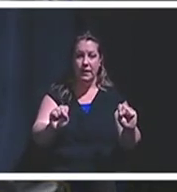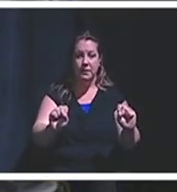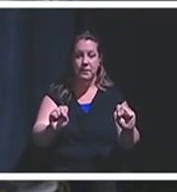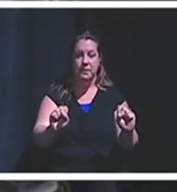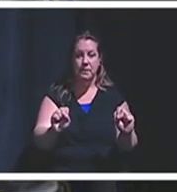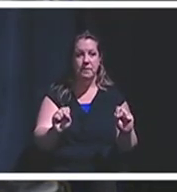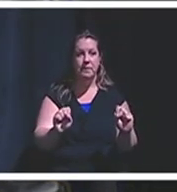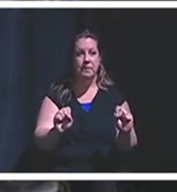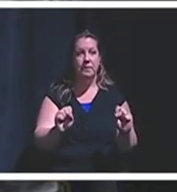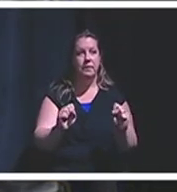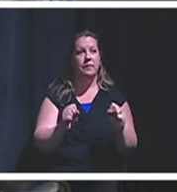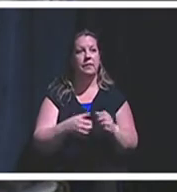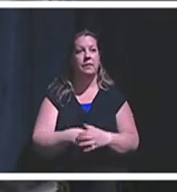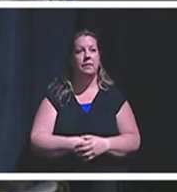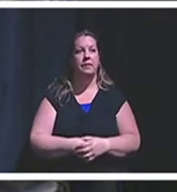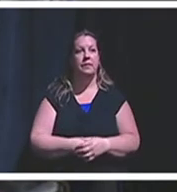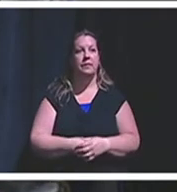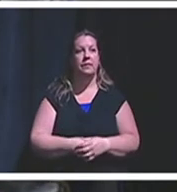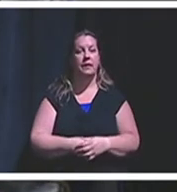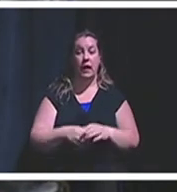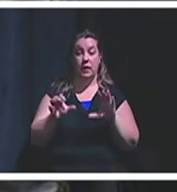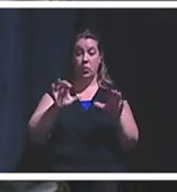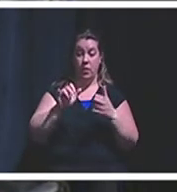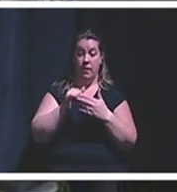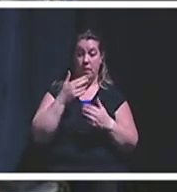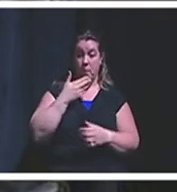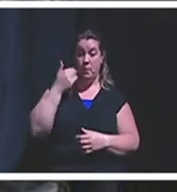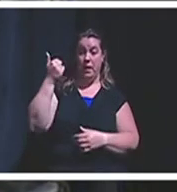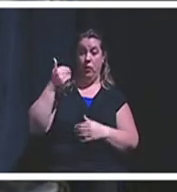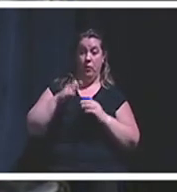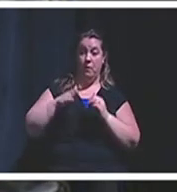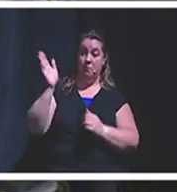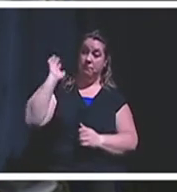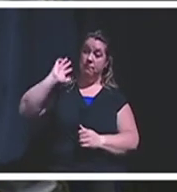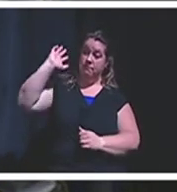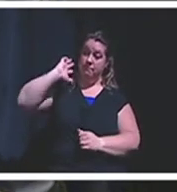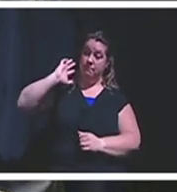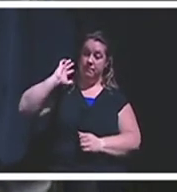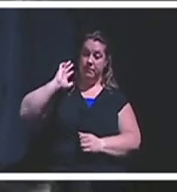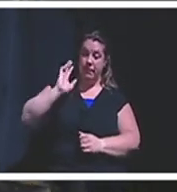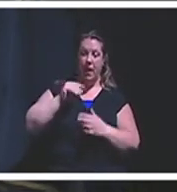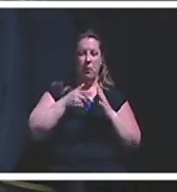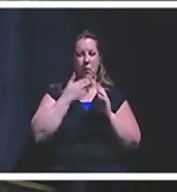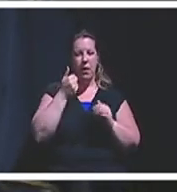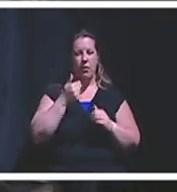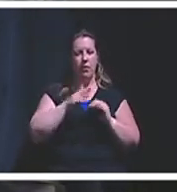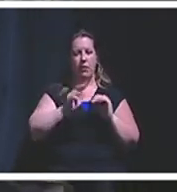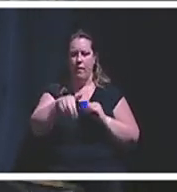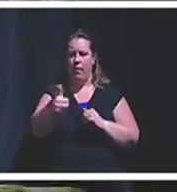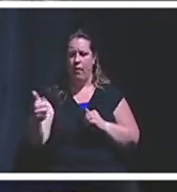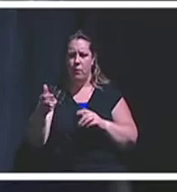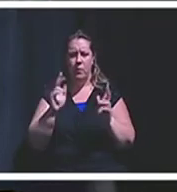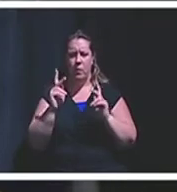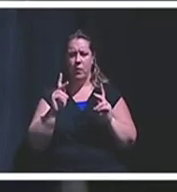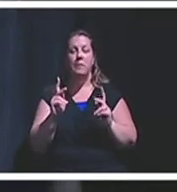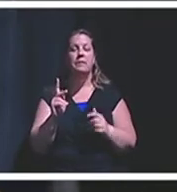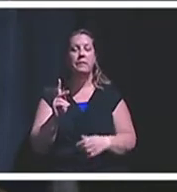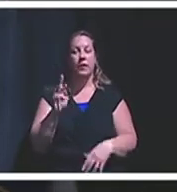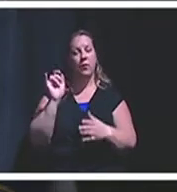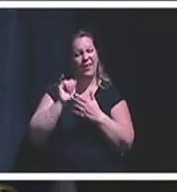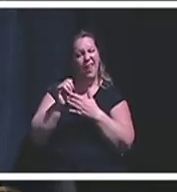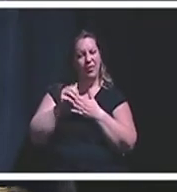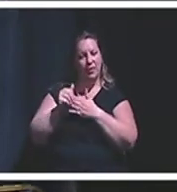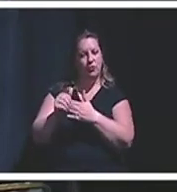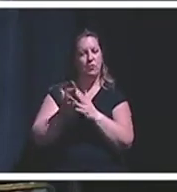and doing it better than anybody else. That's leadership by example.